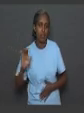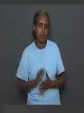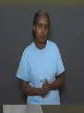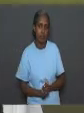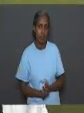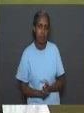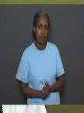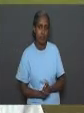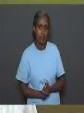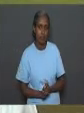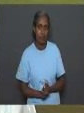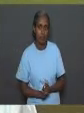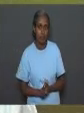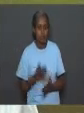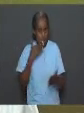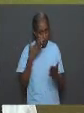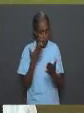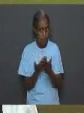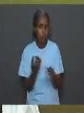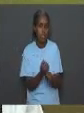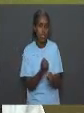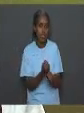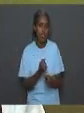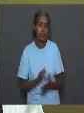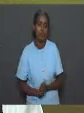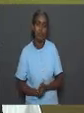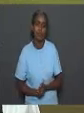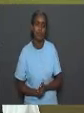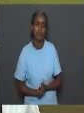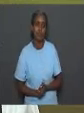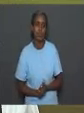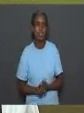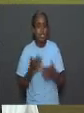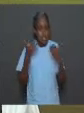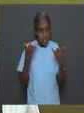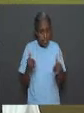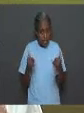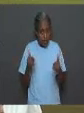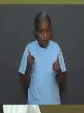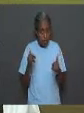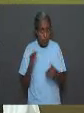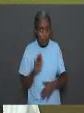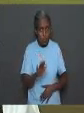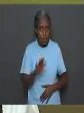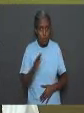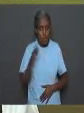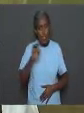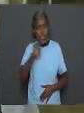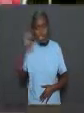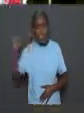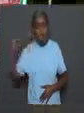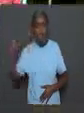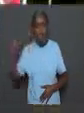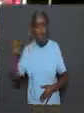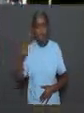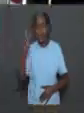0.0375. Well done. In the game of European Roulette,